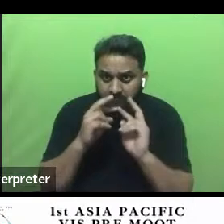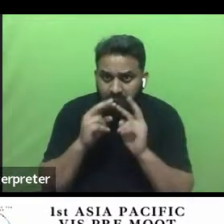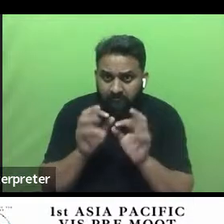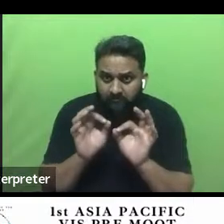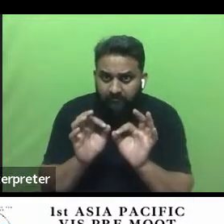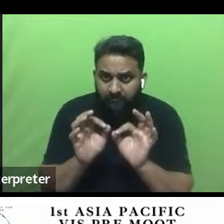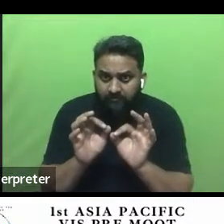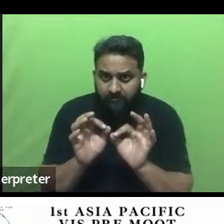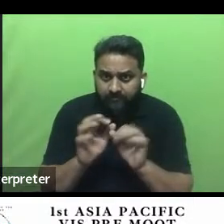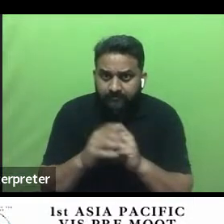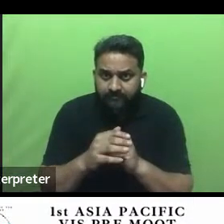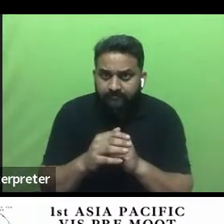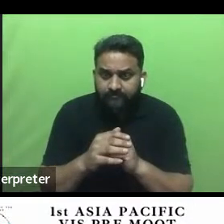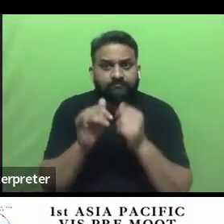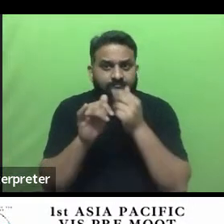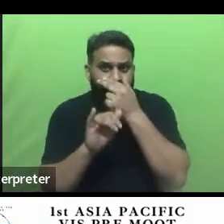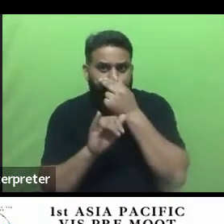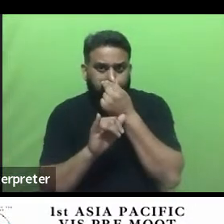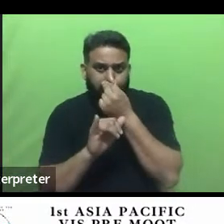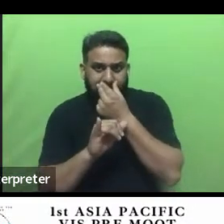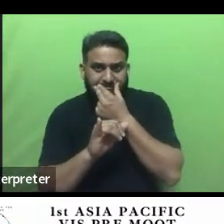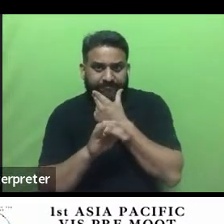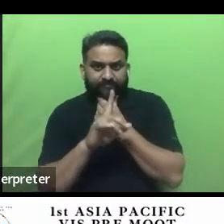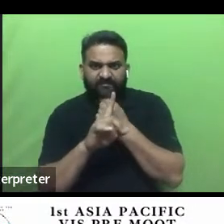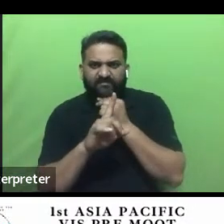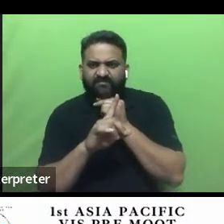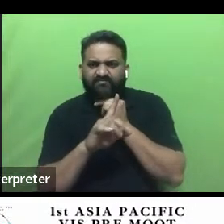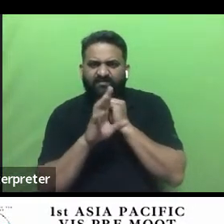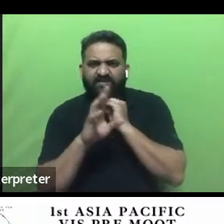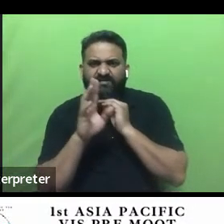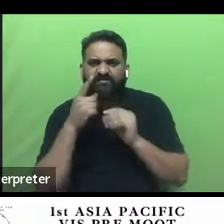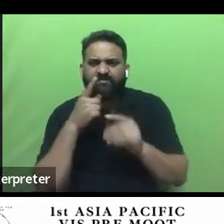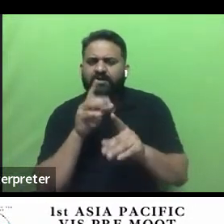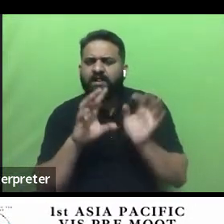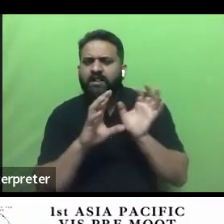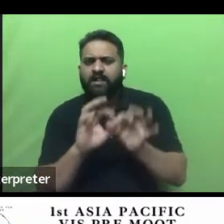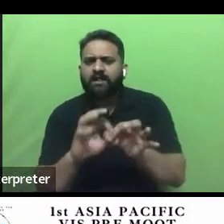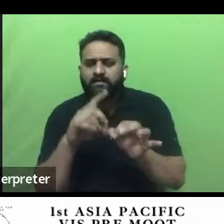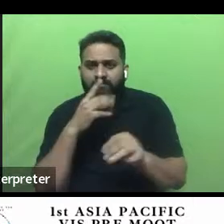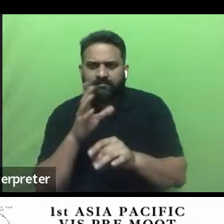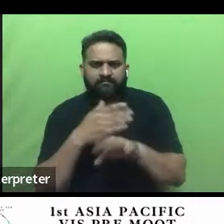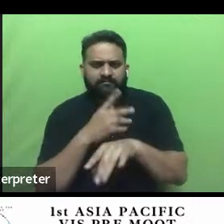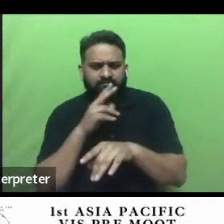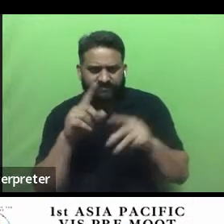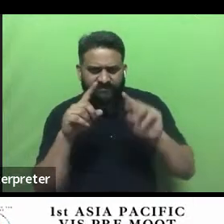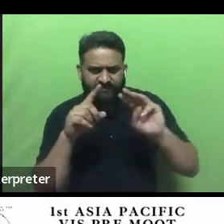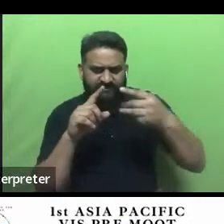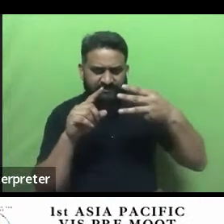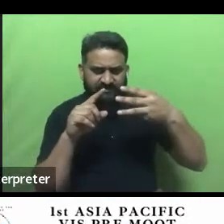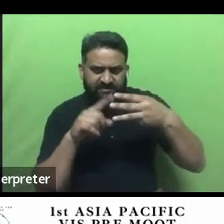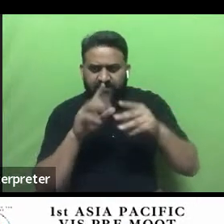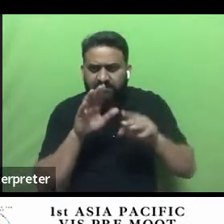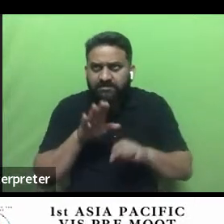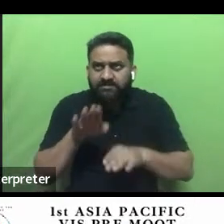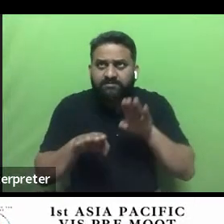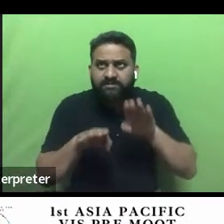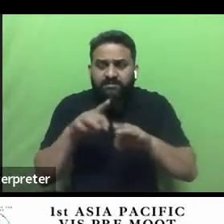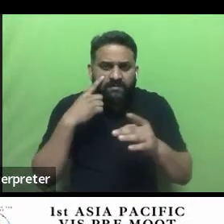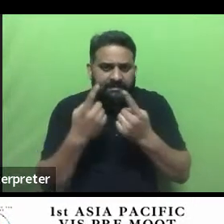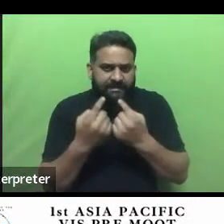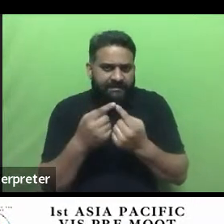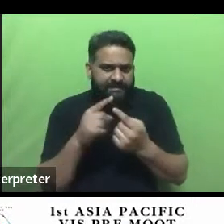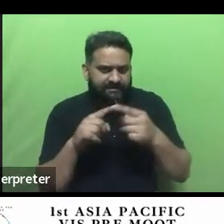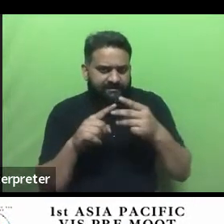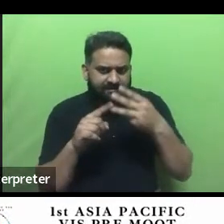Arbitrator. Yes, but just one follow-up. You indicated there's a 3-step test under Article 5 of the New